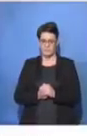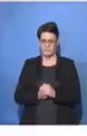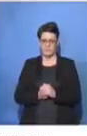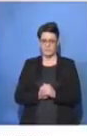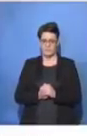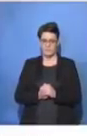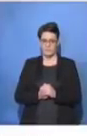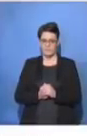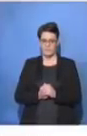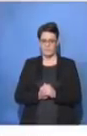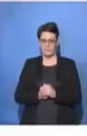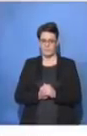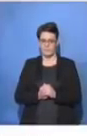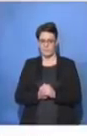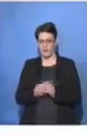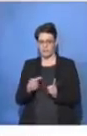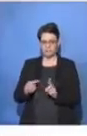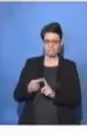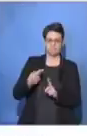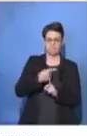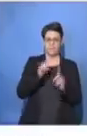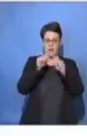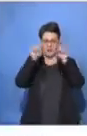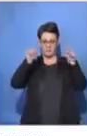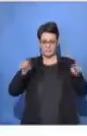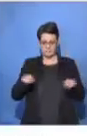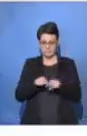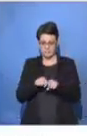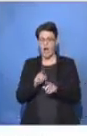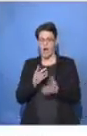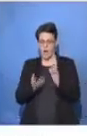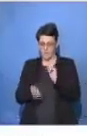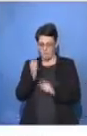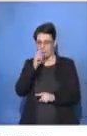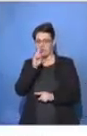Signage to voting stations was visible.